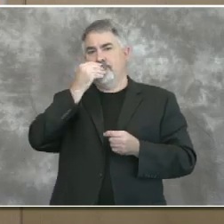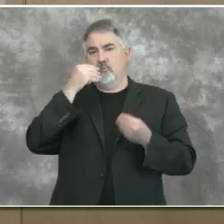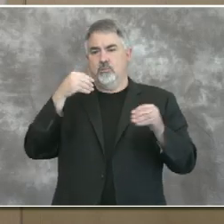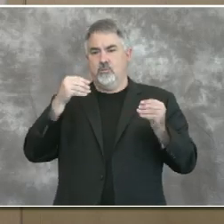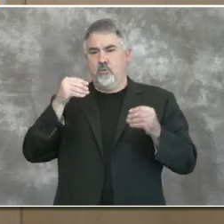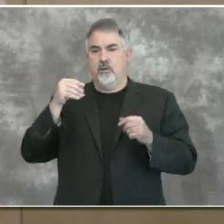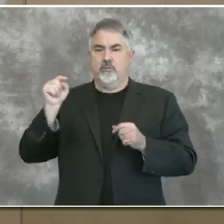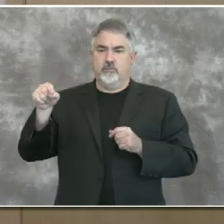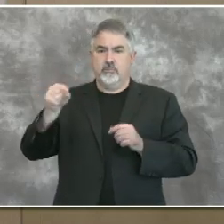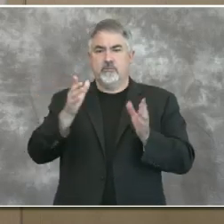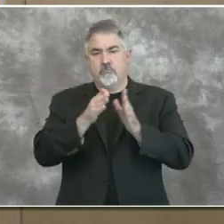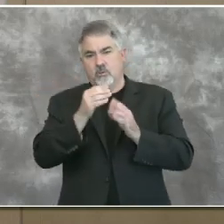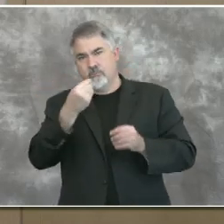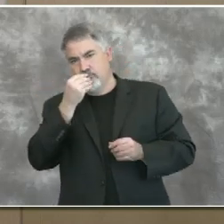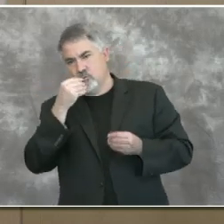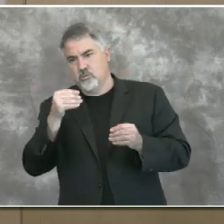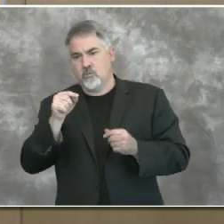stores,